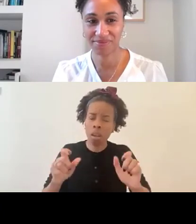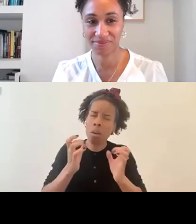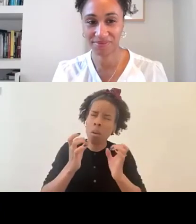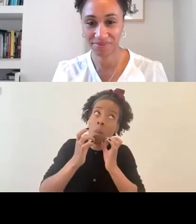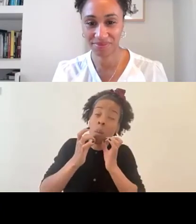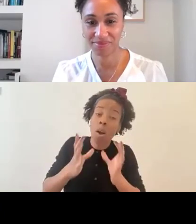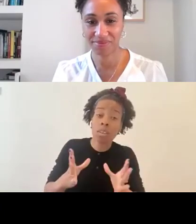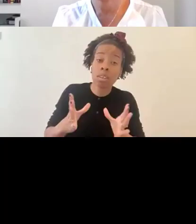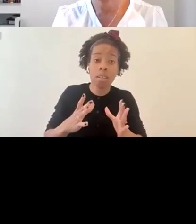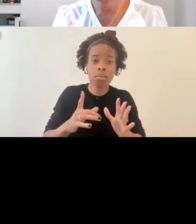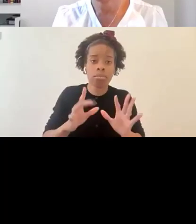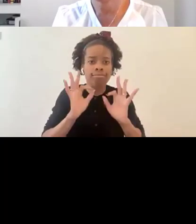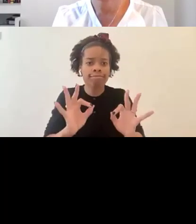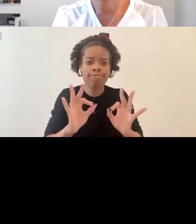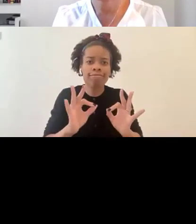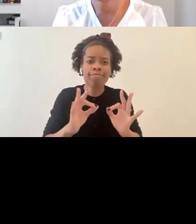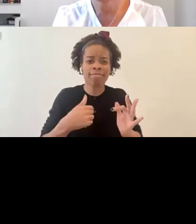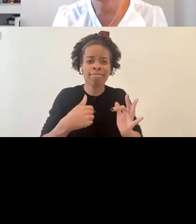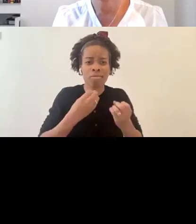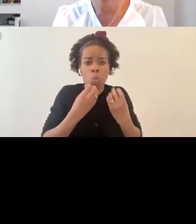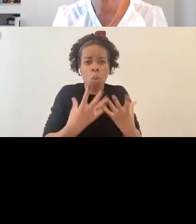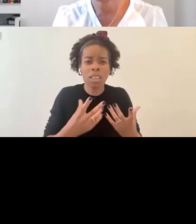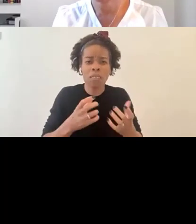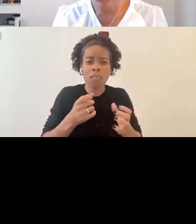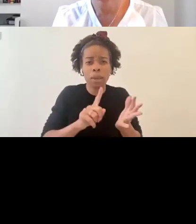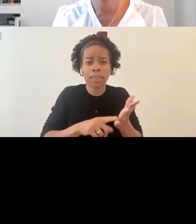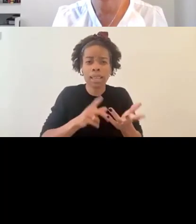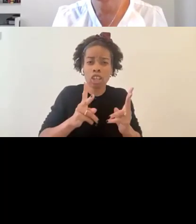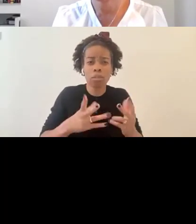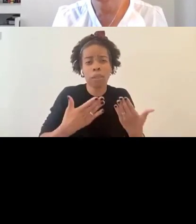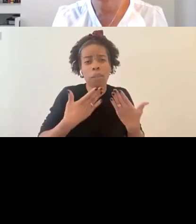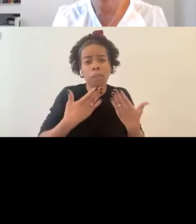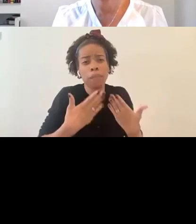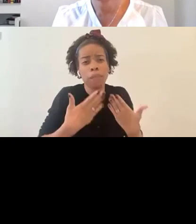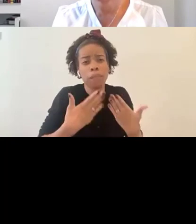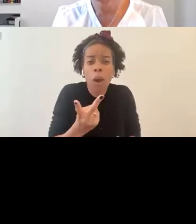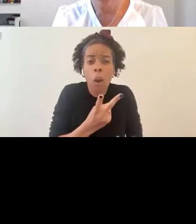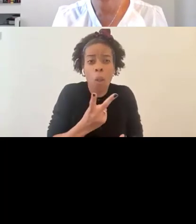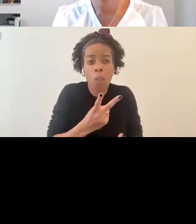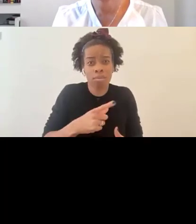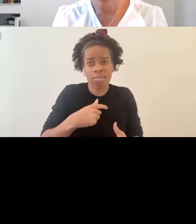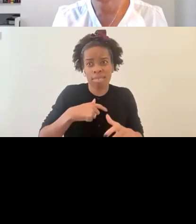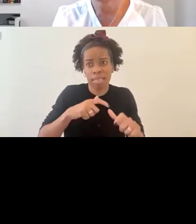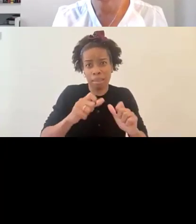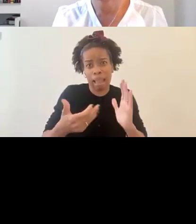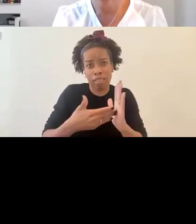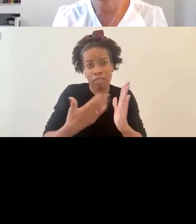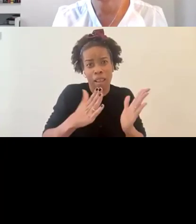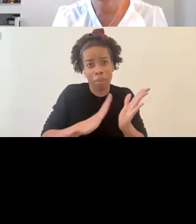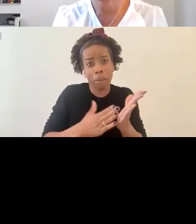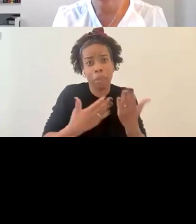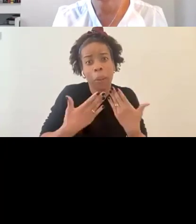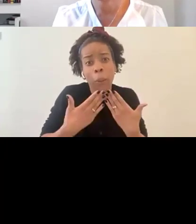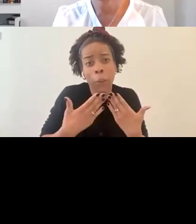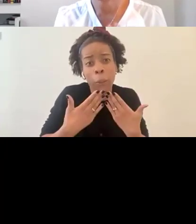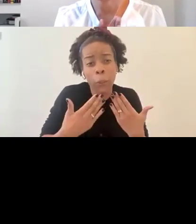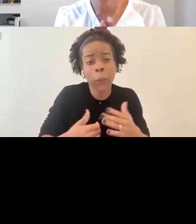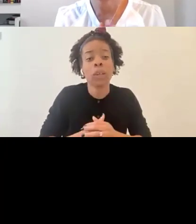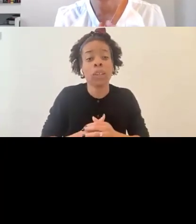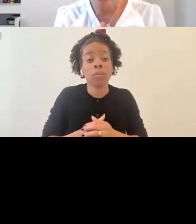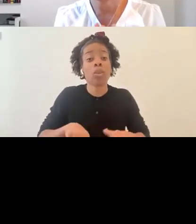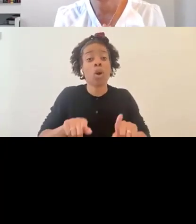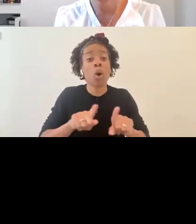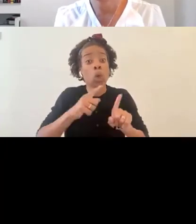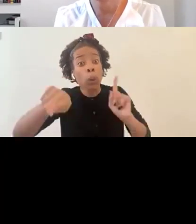out to Rebecca and Nikki, our wonderful BSL interpreters, particularly for staying this extra 5 minutes. And to all of you